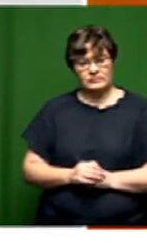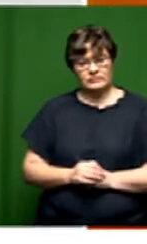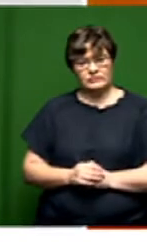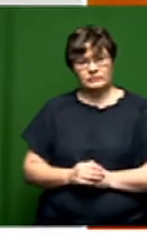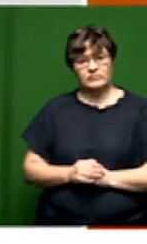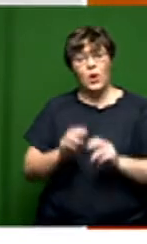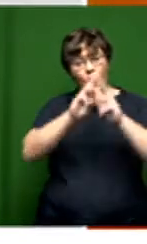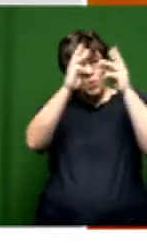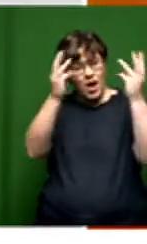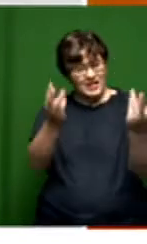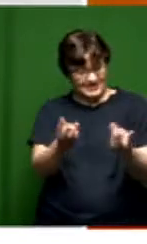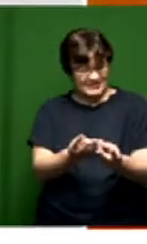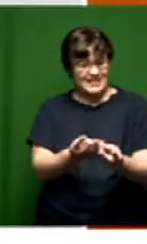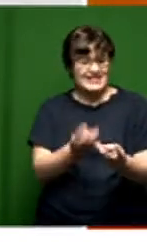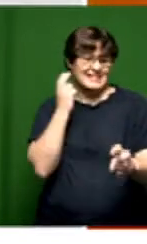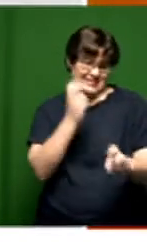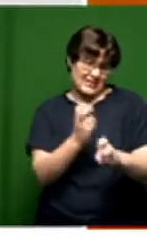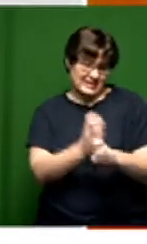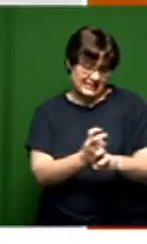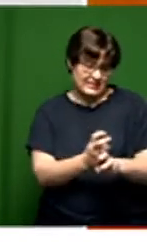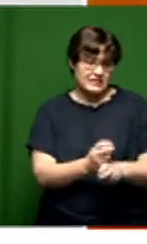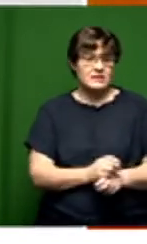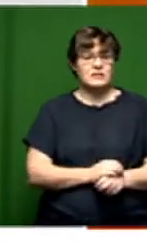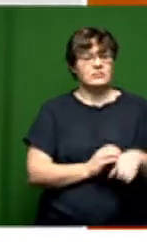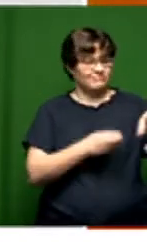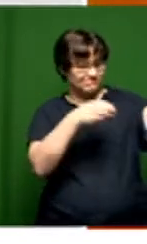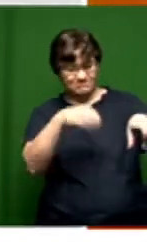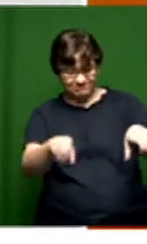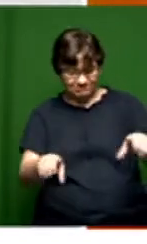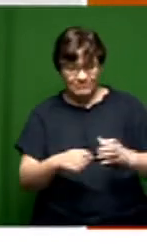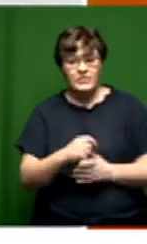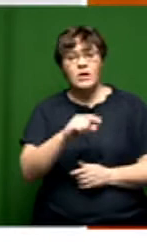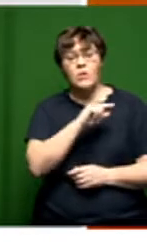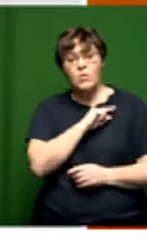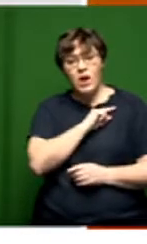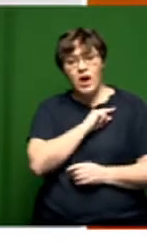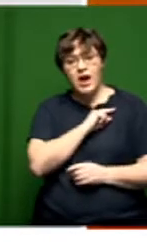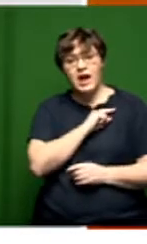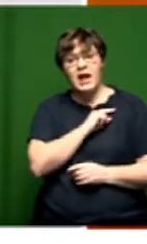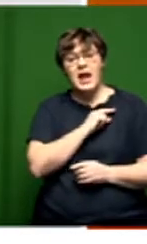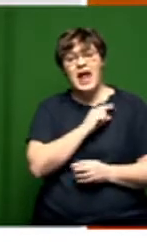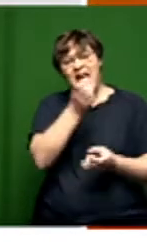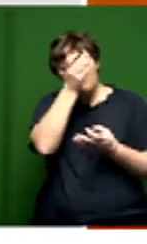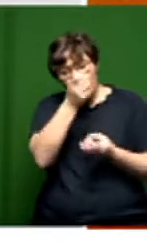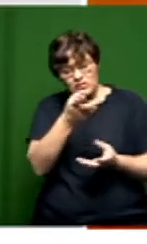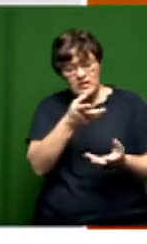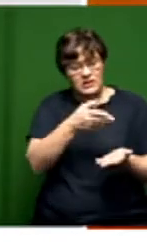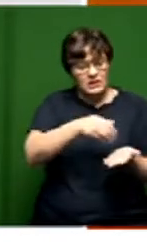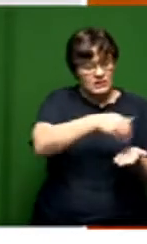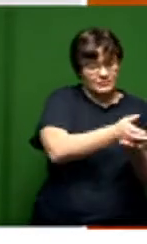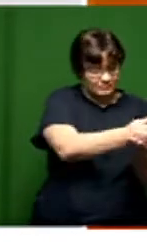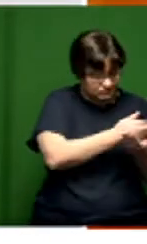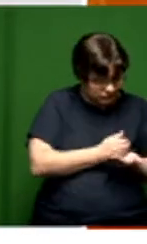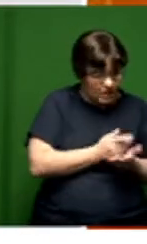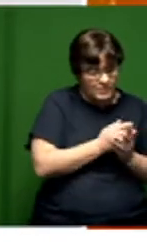Globally, it's difficult to break down sometimes because of data that needs to be disaggregated. So one thing that is really